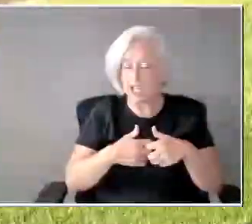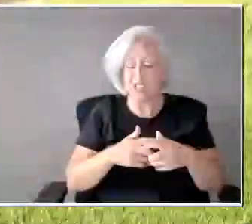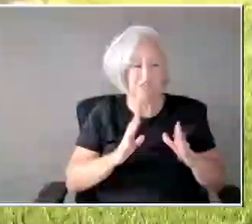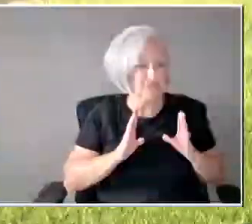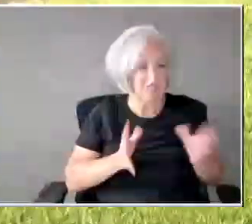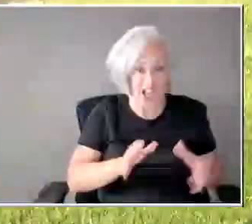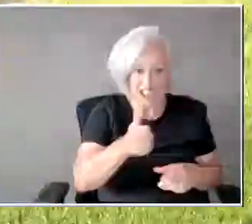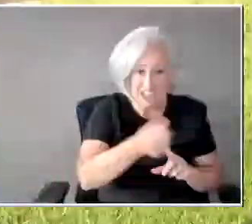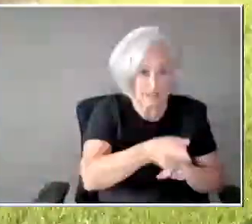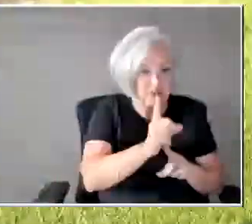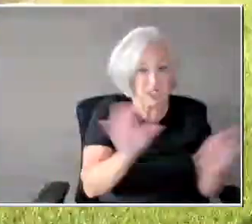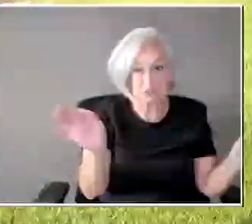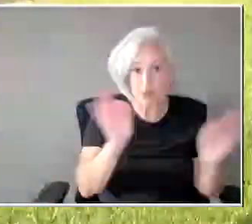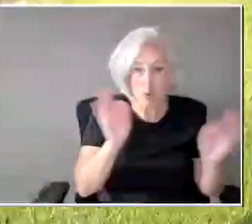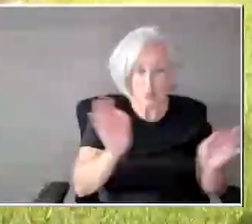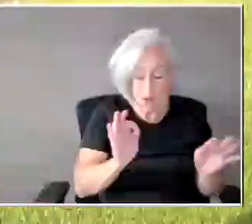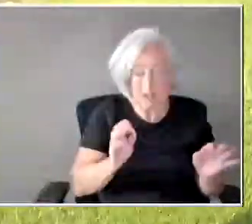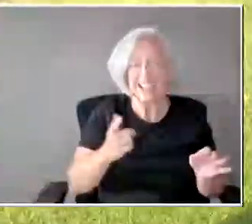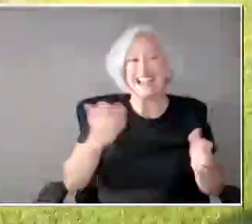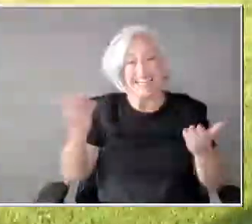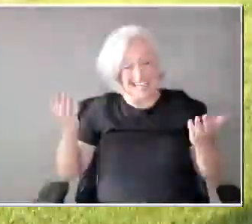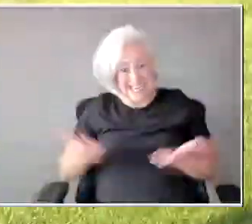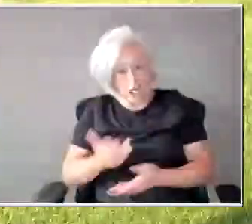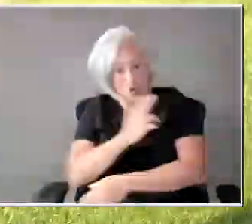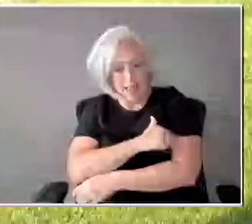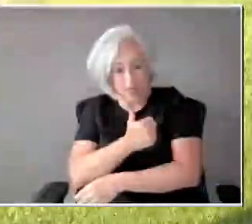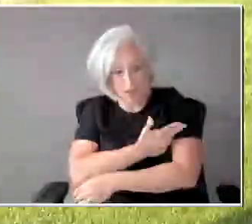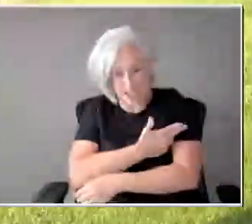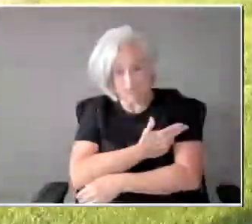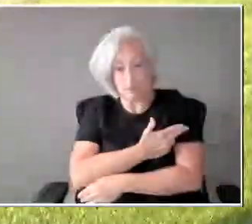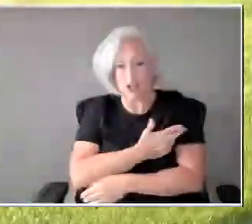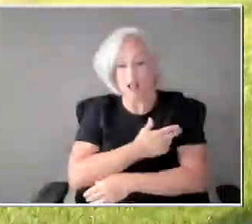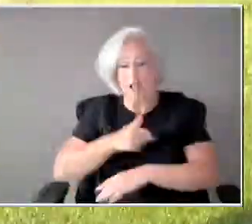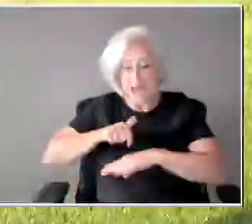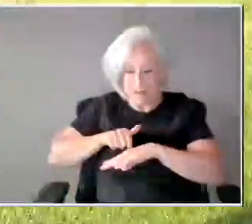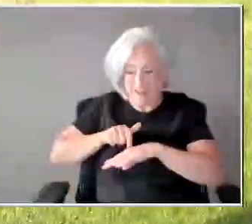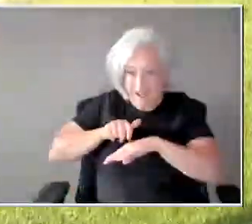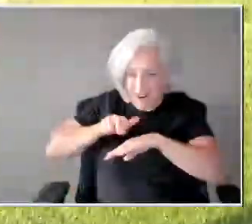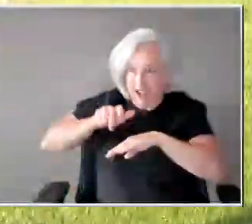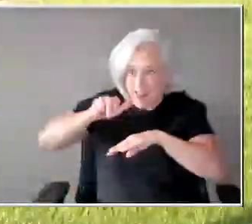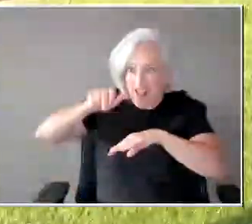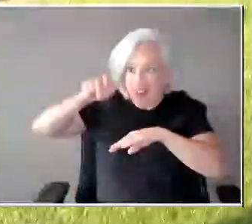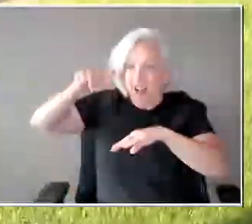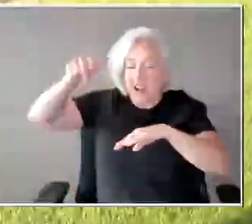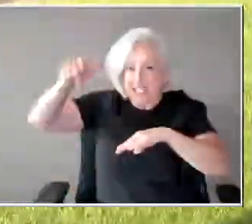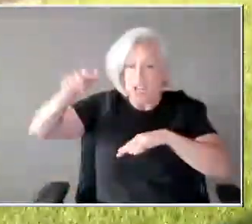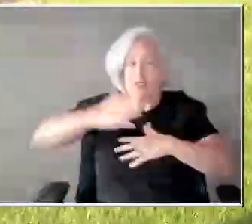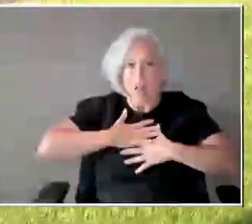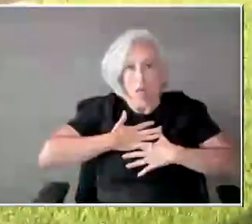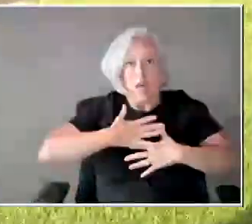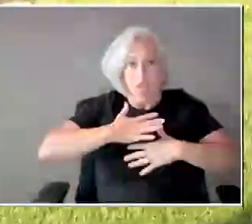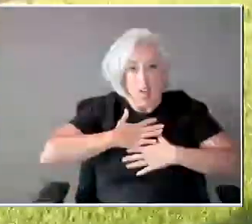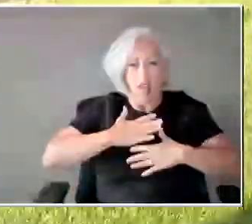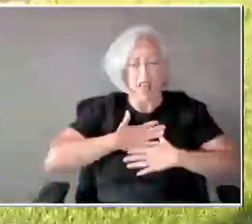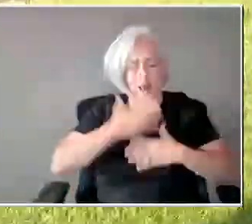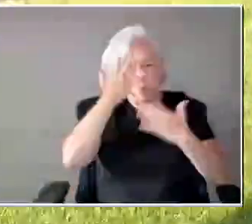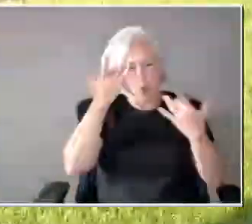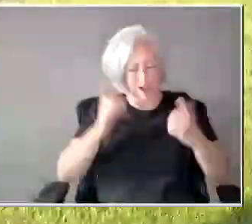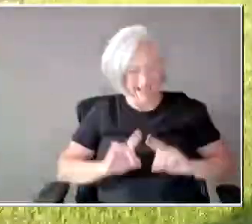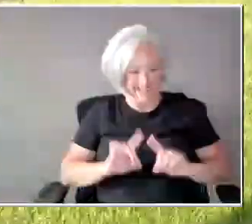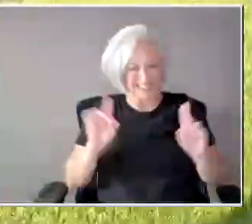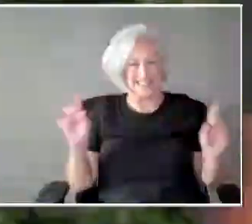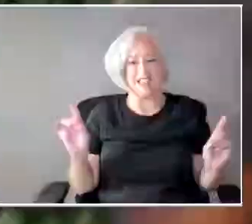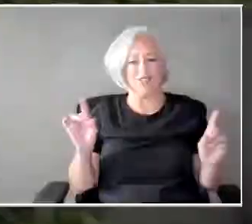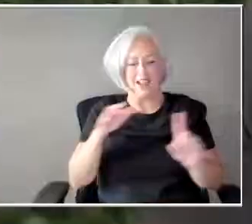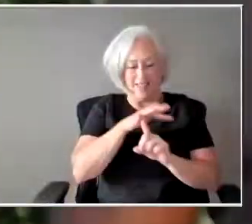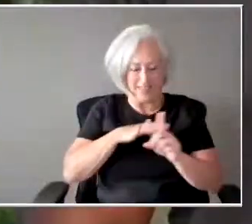can barely catch my breath. Why does it feel different? It just feels like being outside, using the environment around